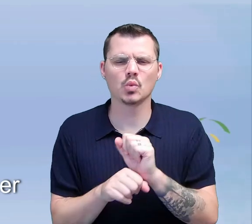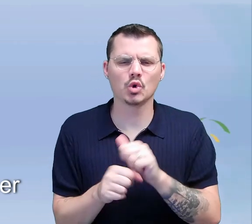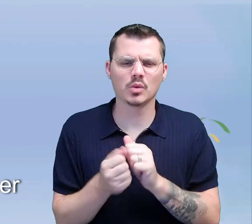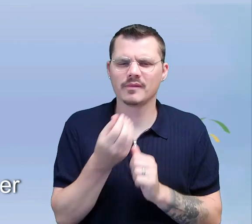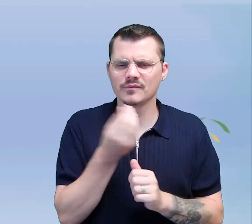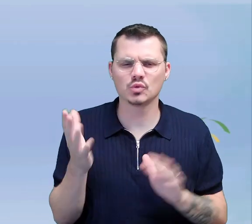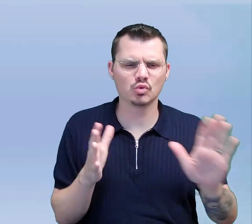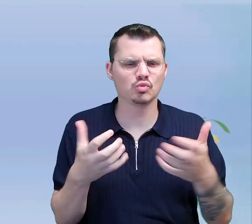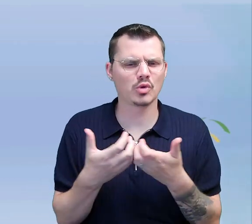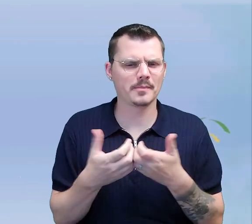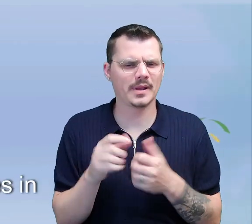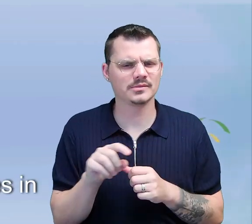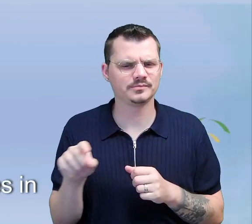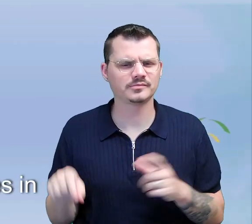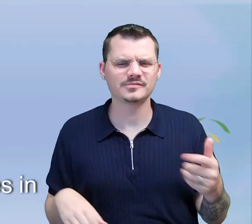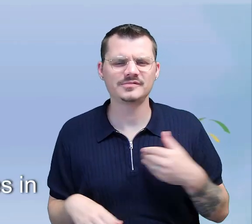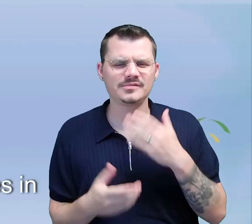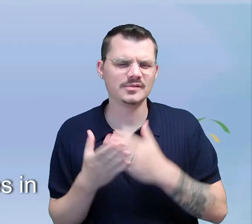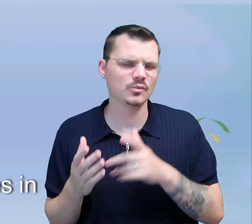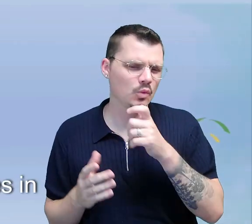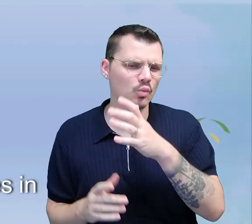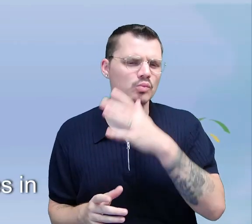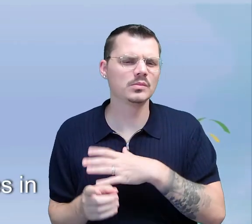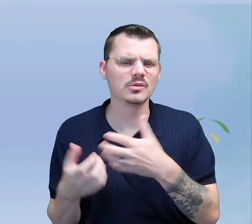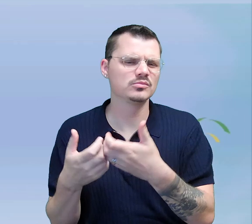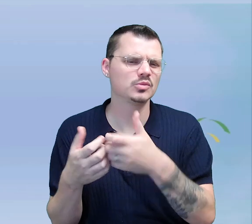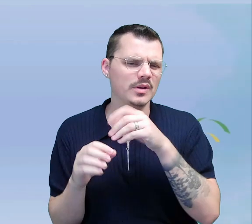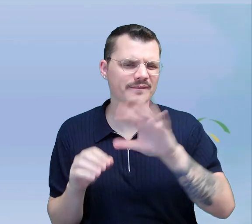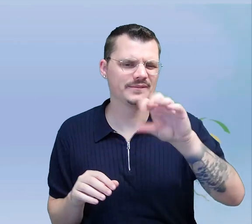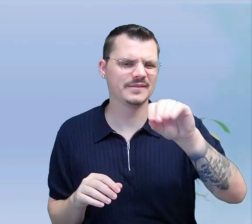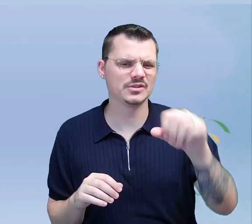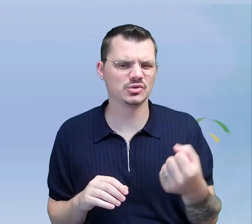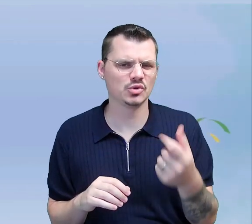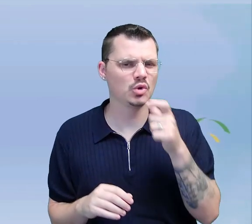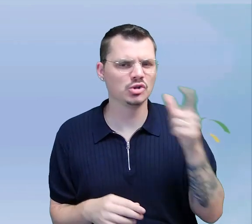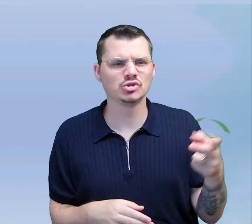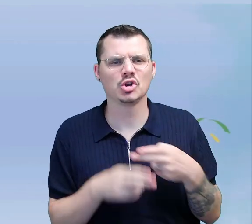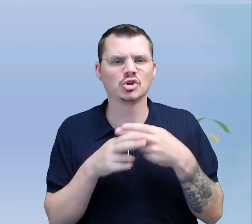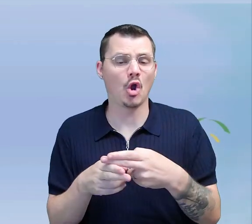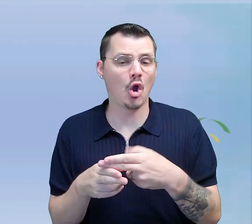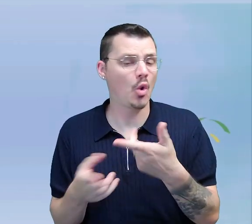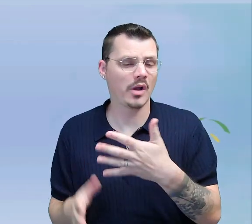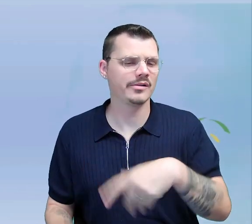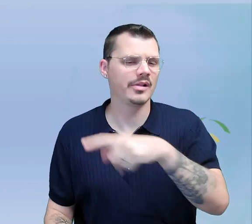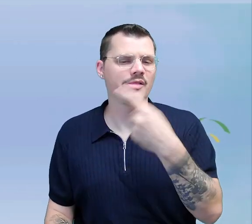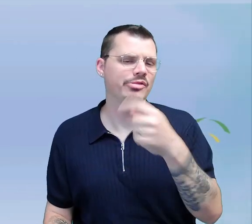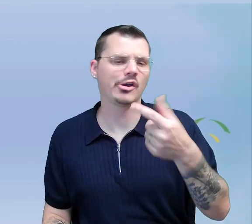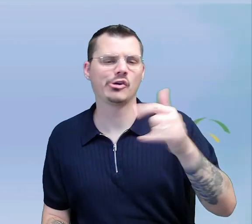with a couple of her housemates. She had a couple of lady housemates in their 50s whom she called the